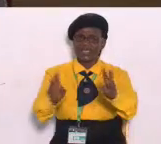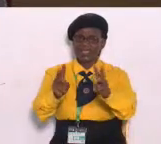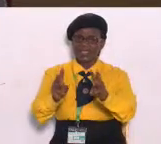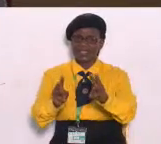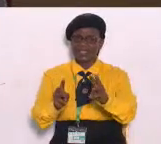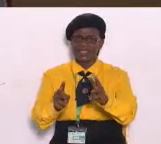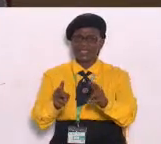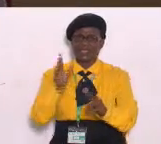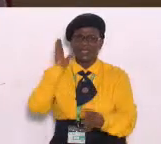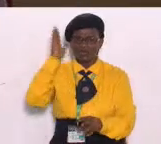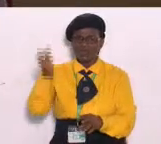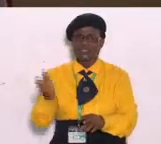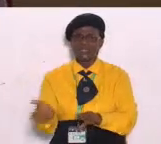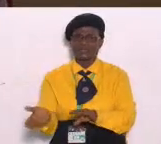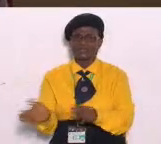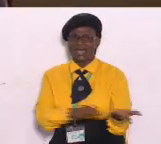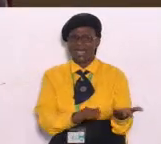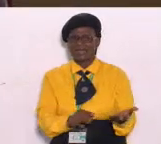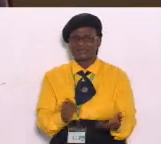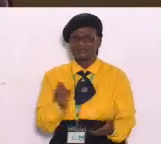will die suddenly